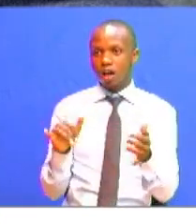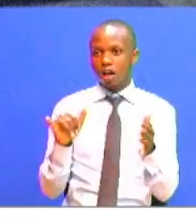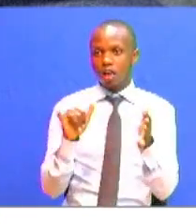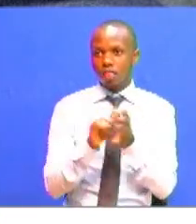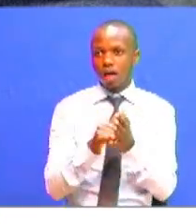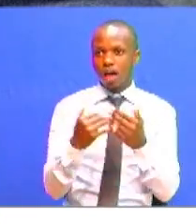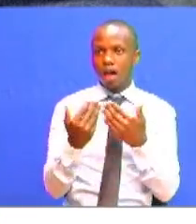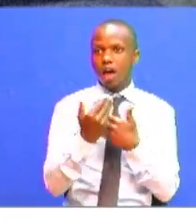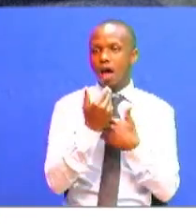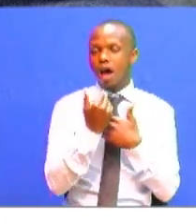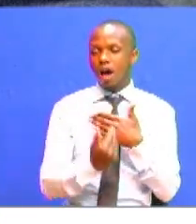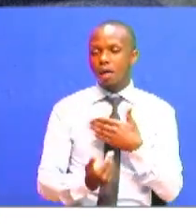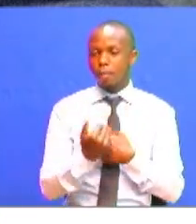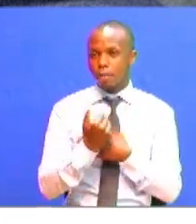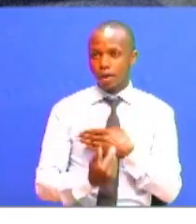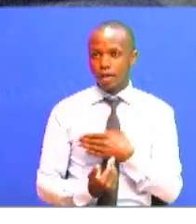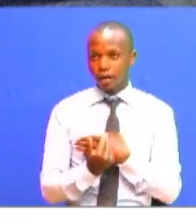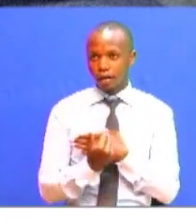ambayo